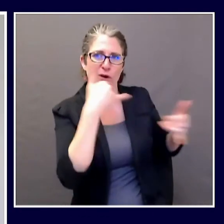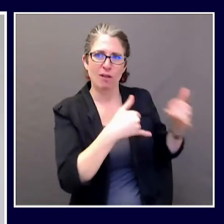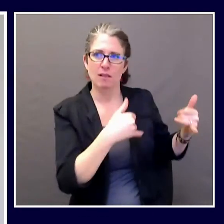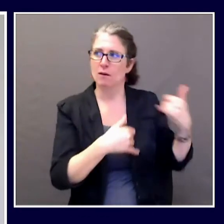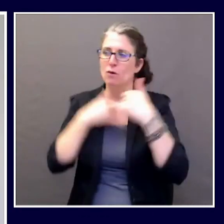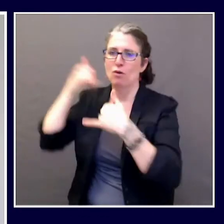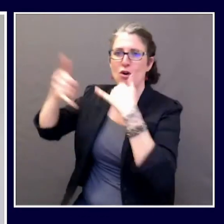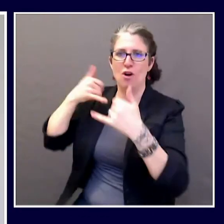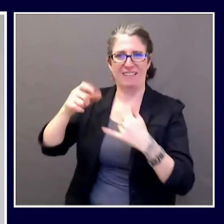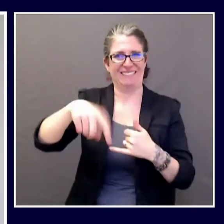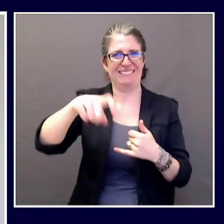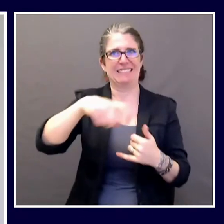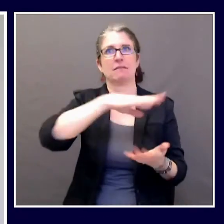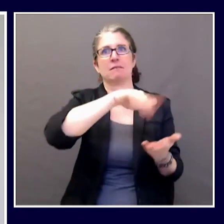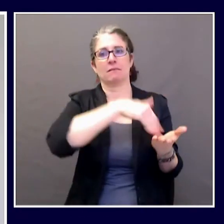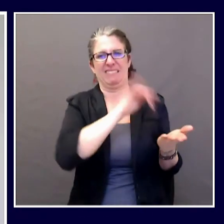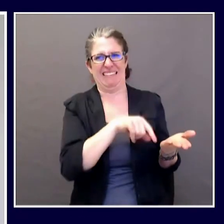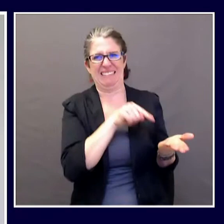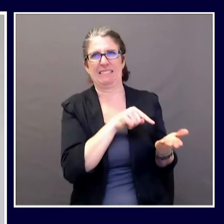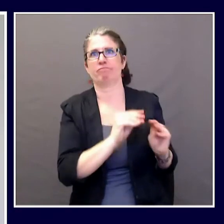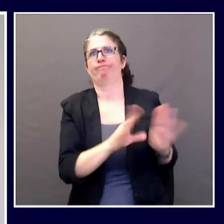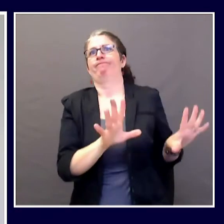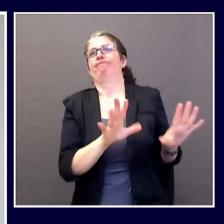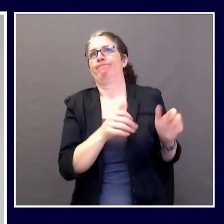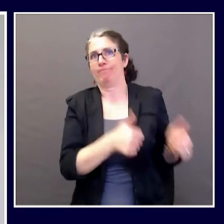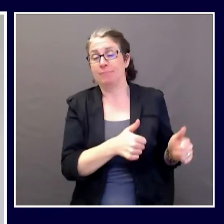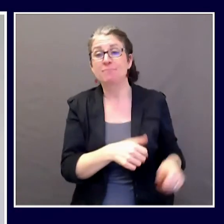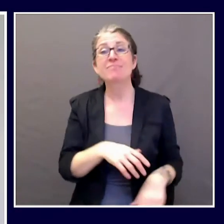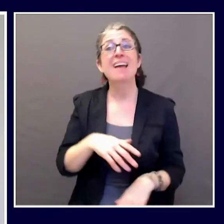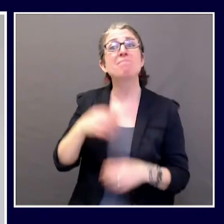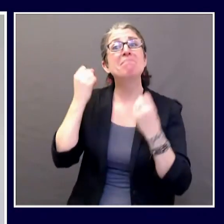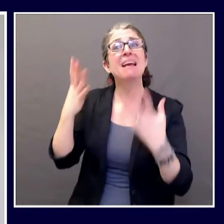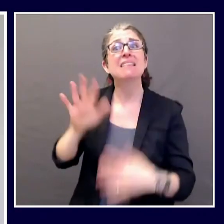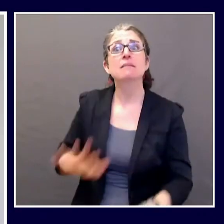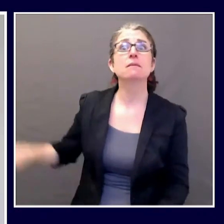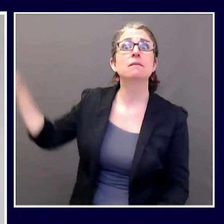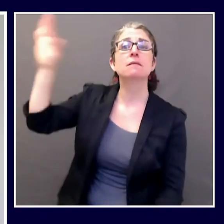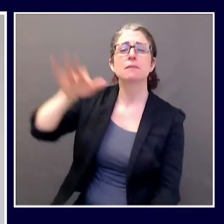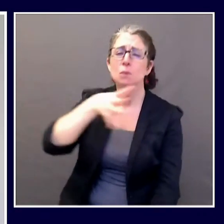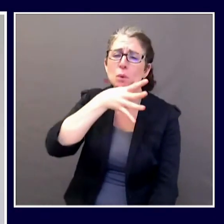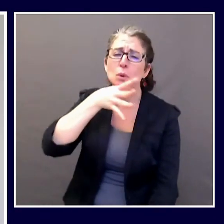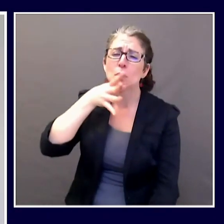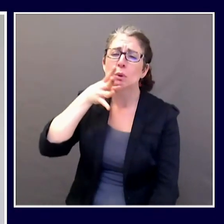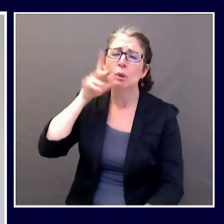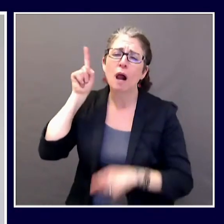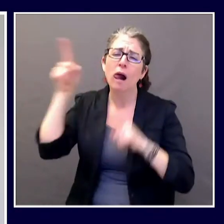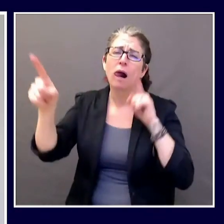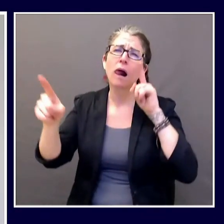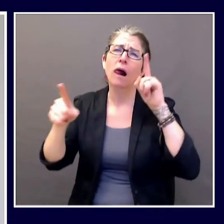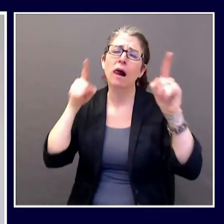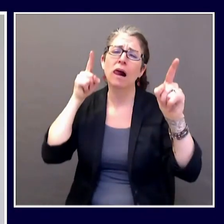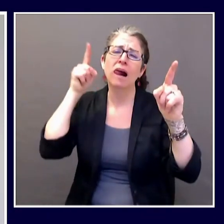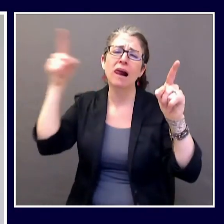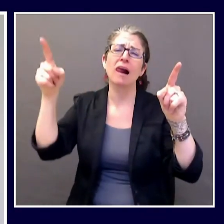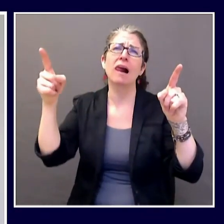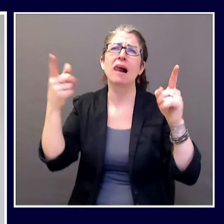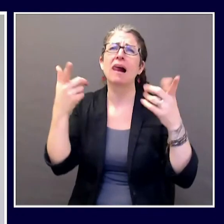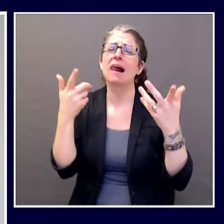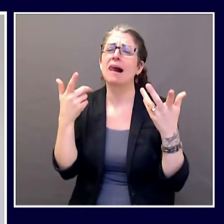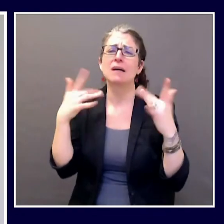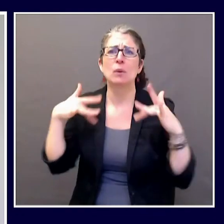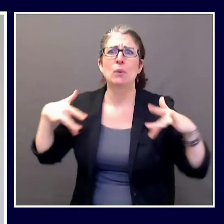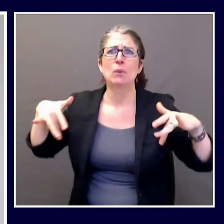a vaccine availability perspective. We've talked at these meetings about some of the counties of concern that Commissioner Lambrew and I